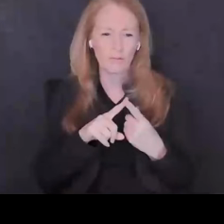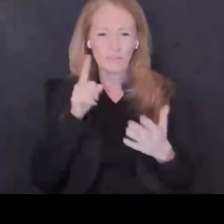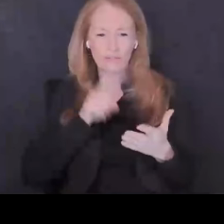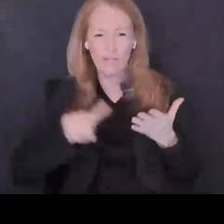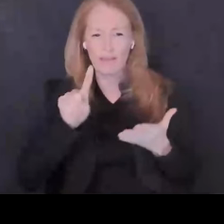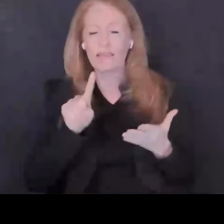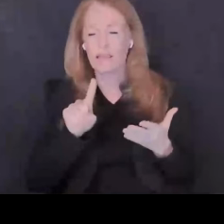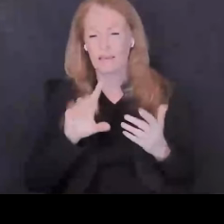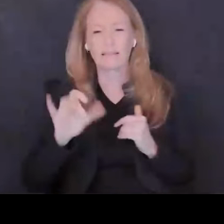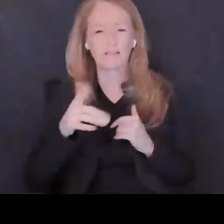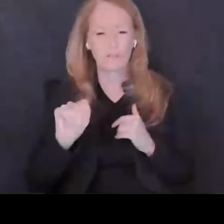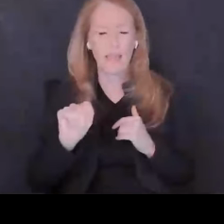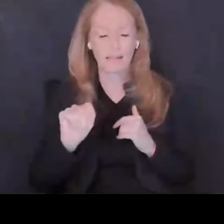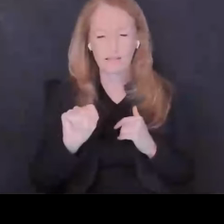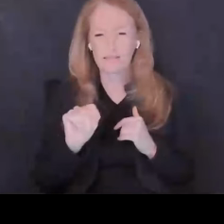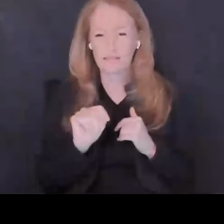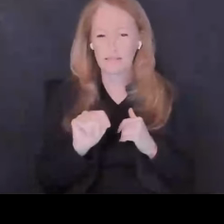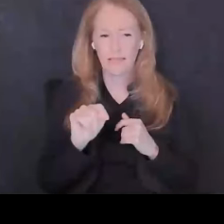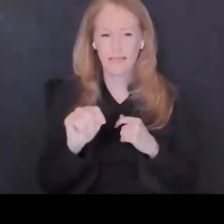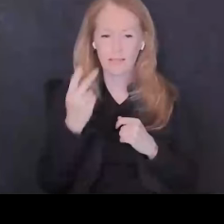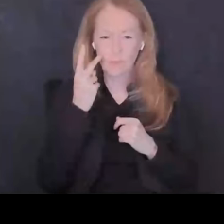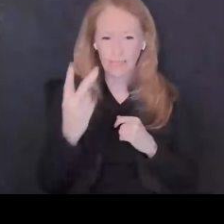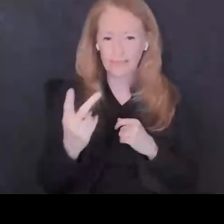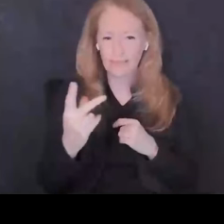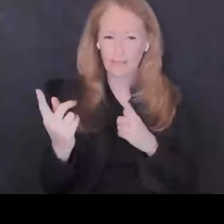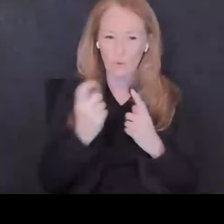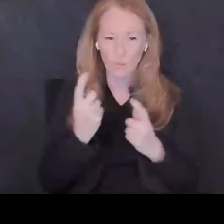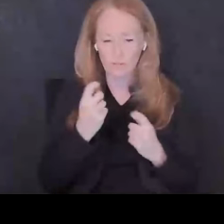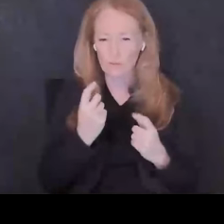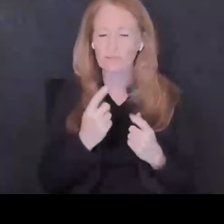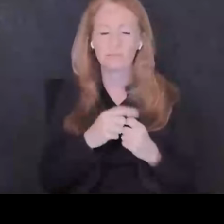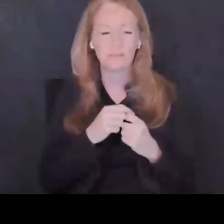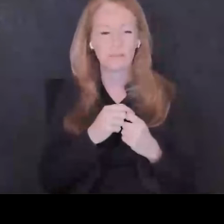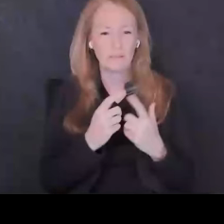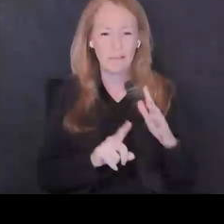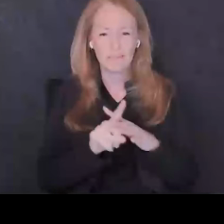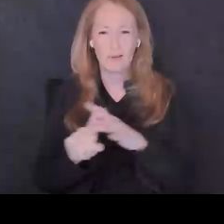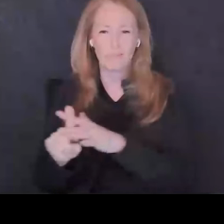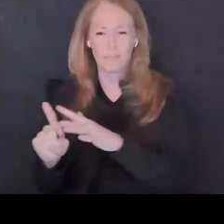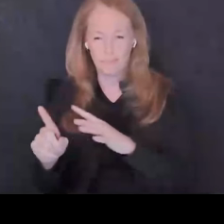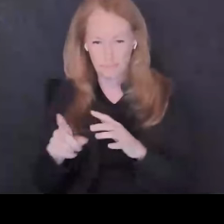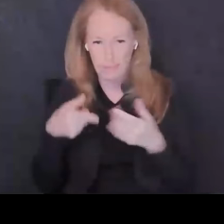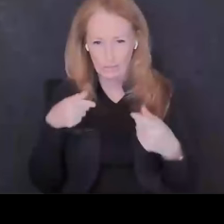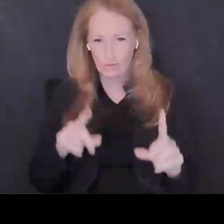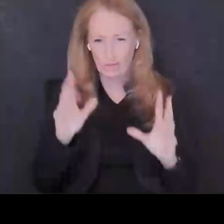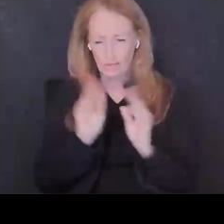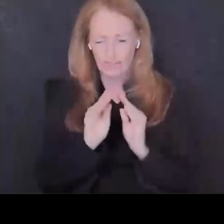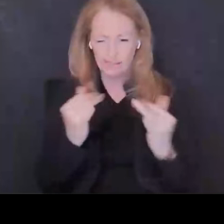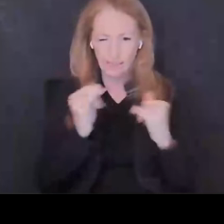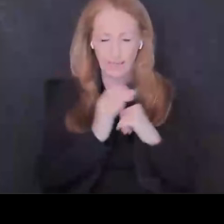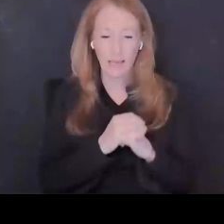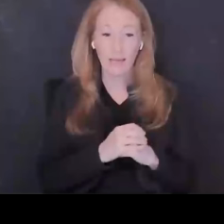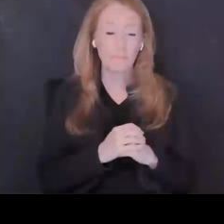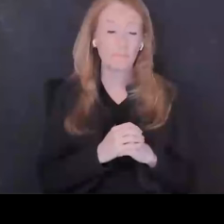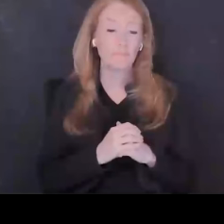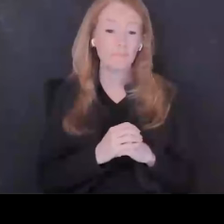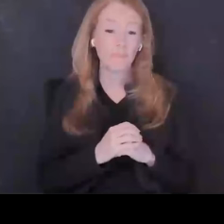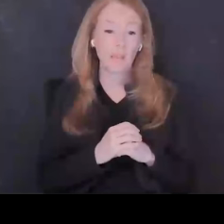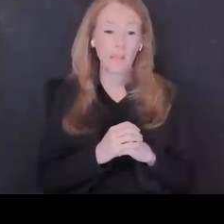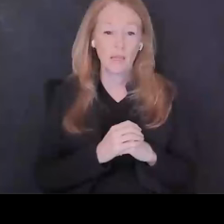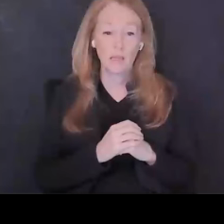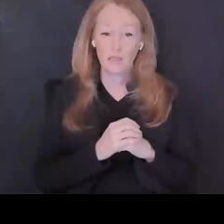from this particular session and from within this site. So I think we have reached it. We're